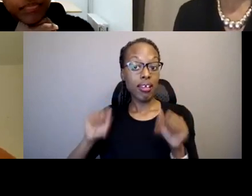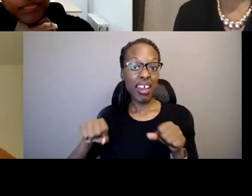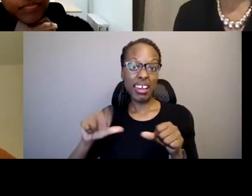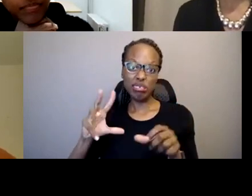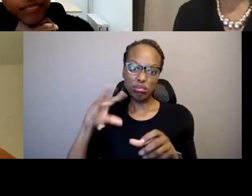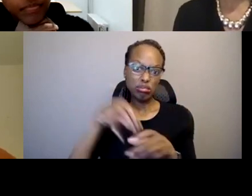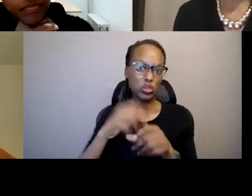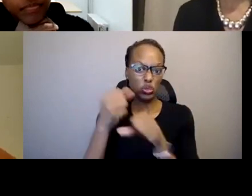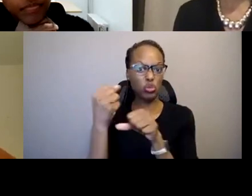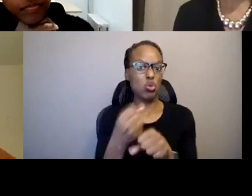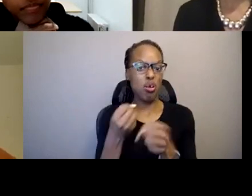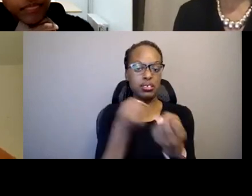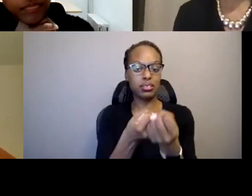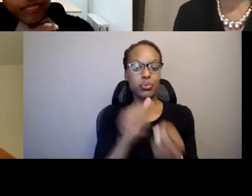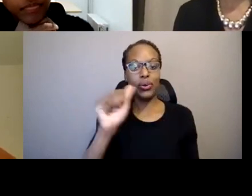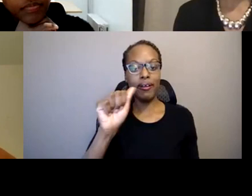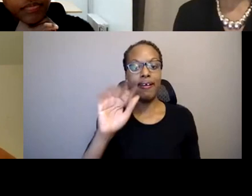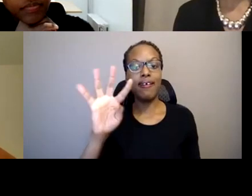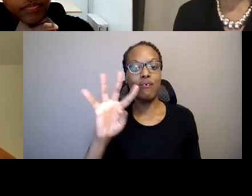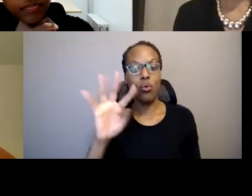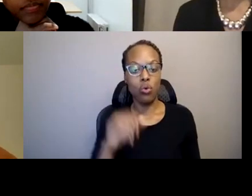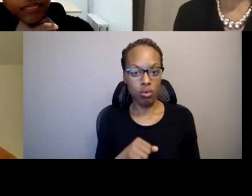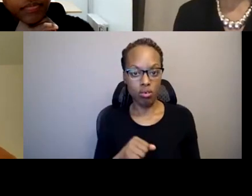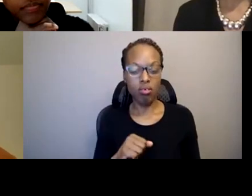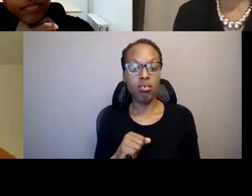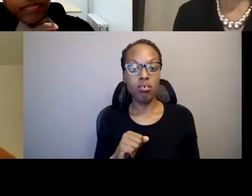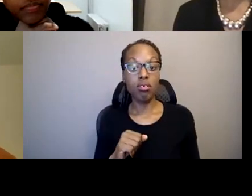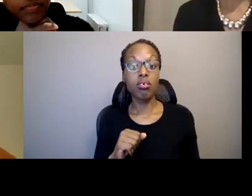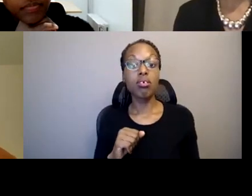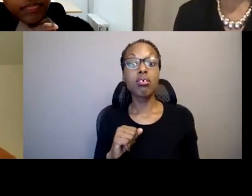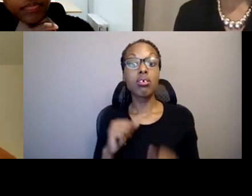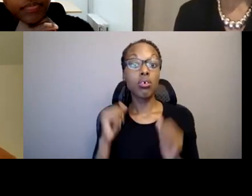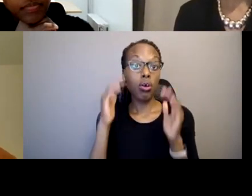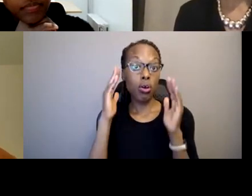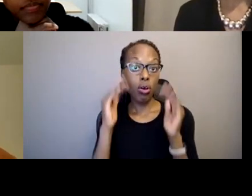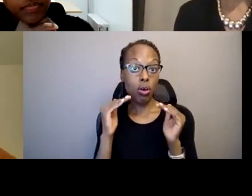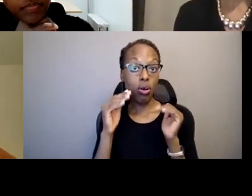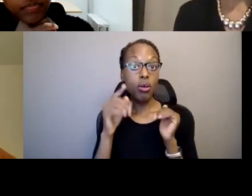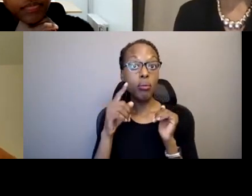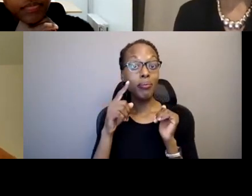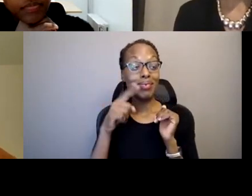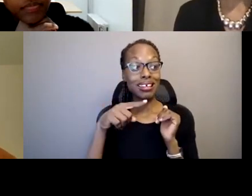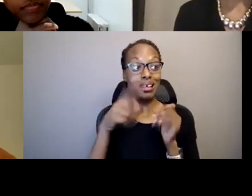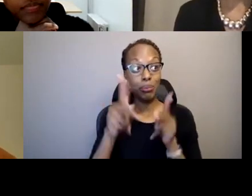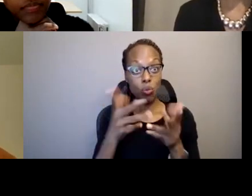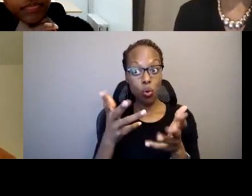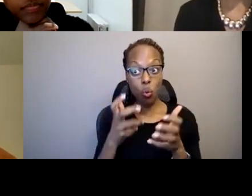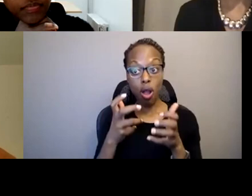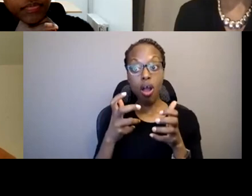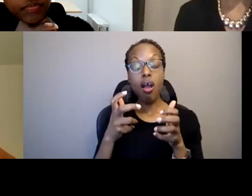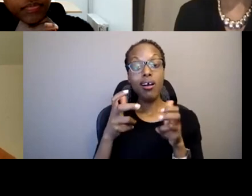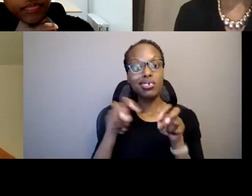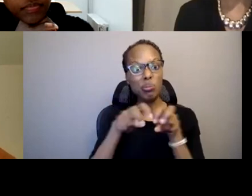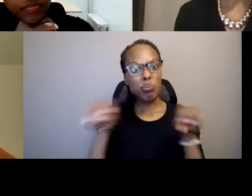and that maybe playing in some kind of role when people are seeking evaluators or input of